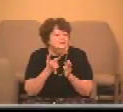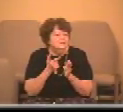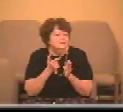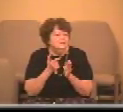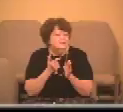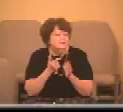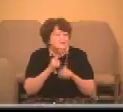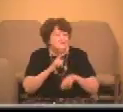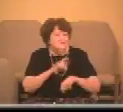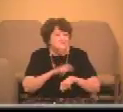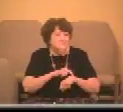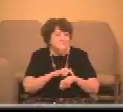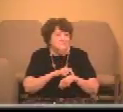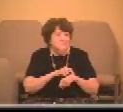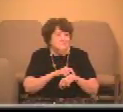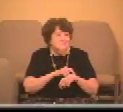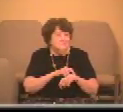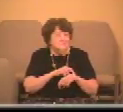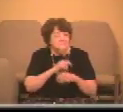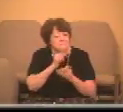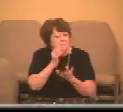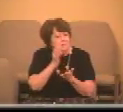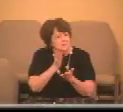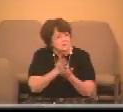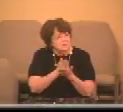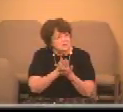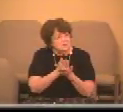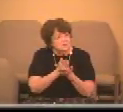moments to simply pause and be quiet